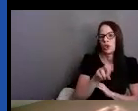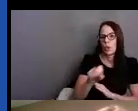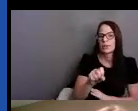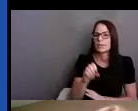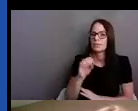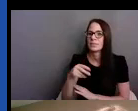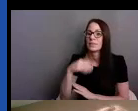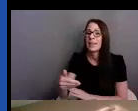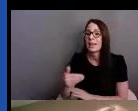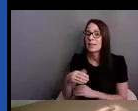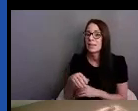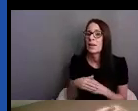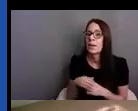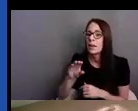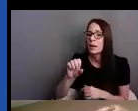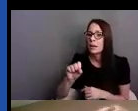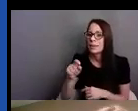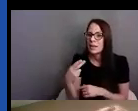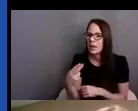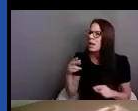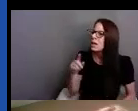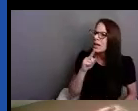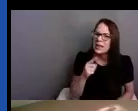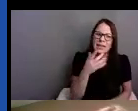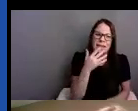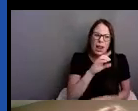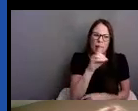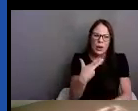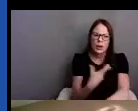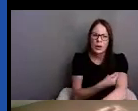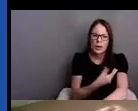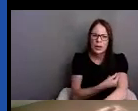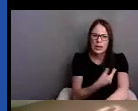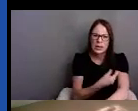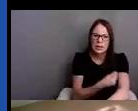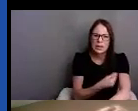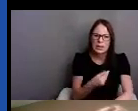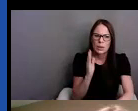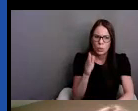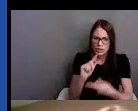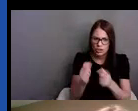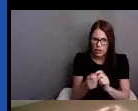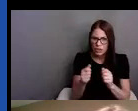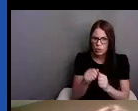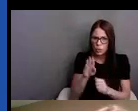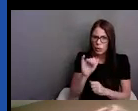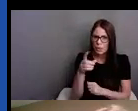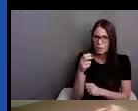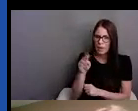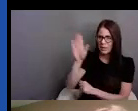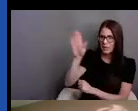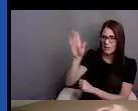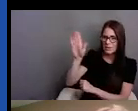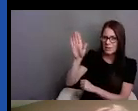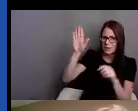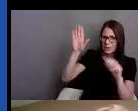with the Gazette. Is Colorado's vaccine allocation going to change at all with the Biden administration's shift to focusing